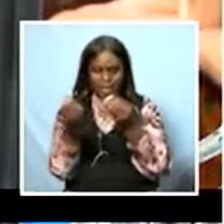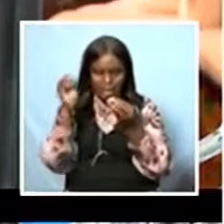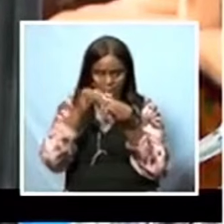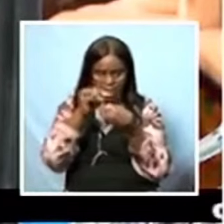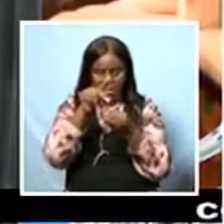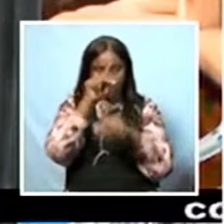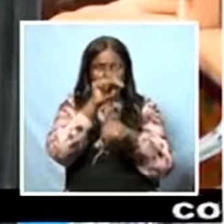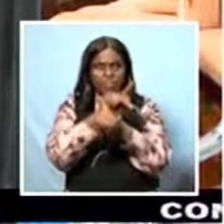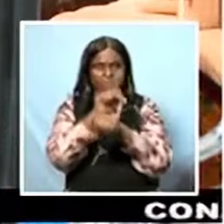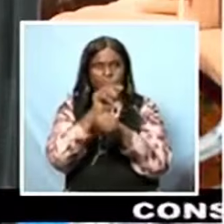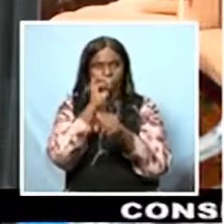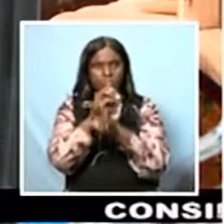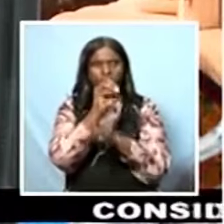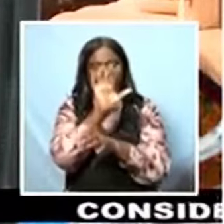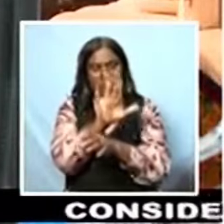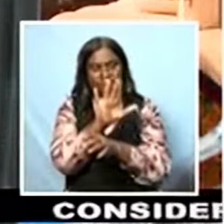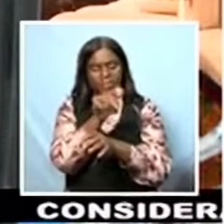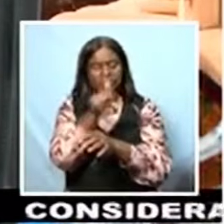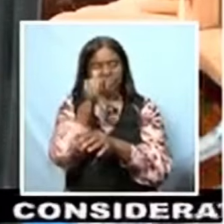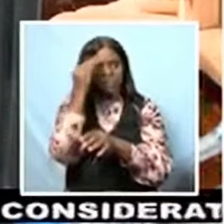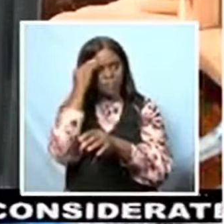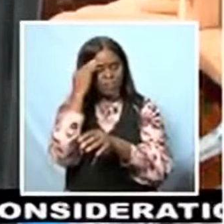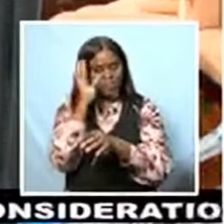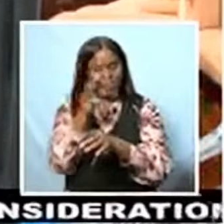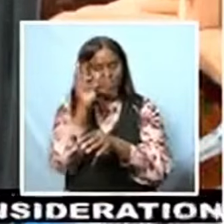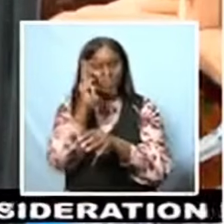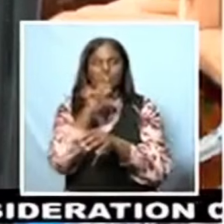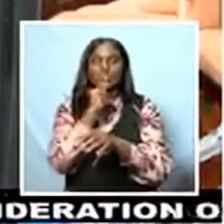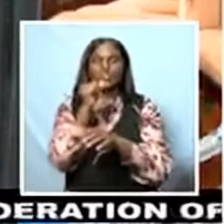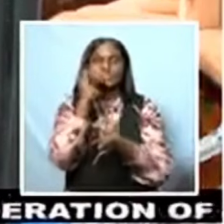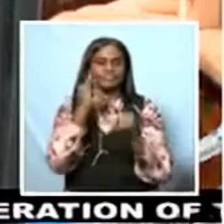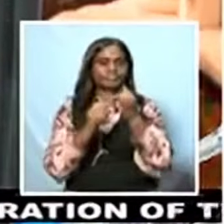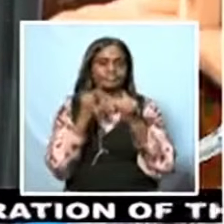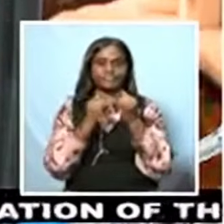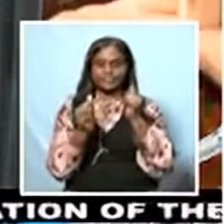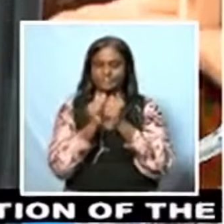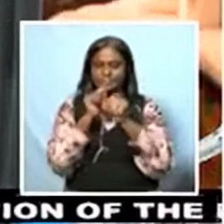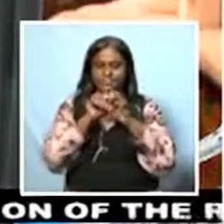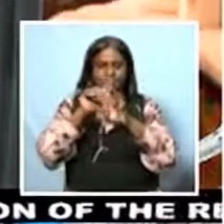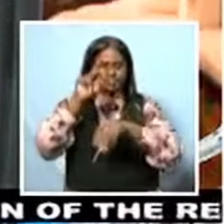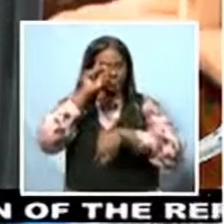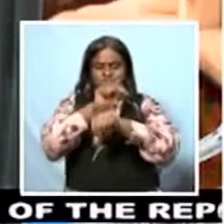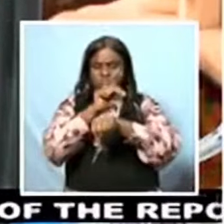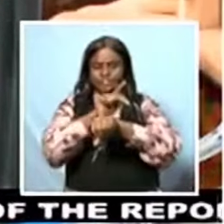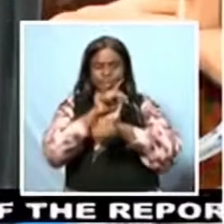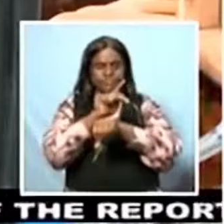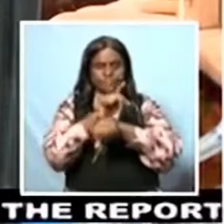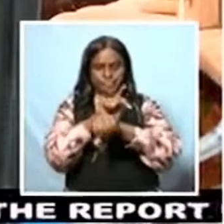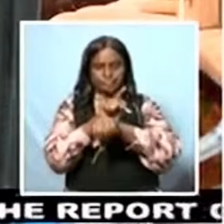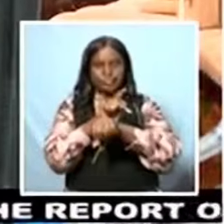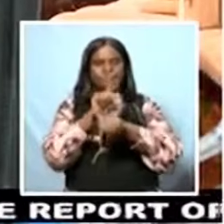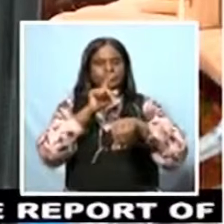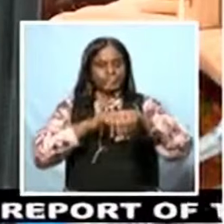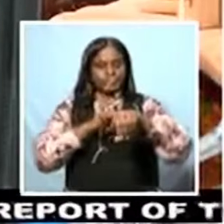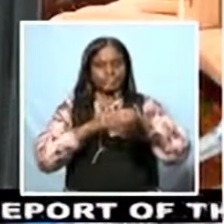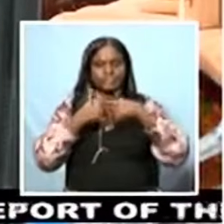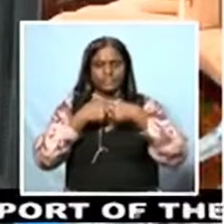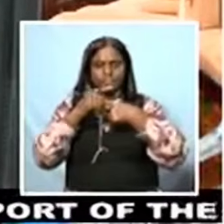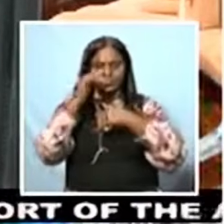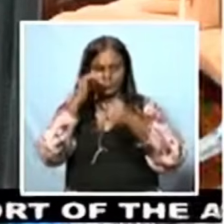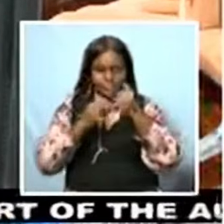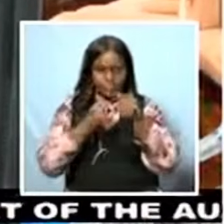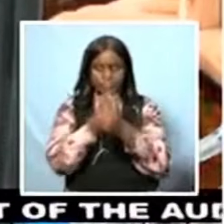project? Because already you know that it will not be complete within its project cycle. So has that been